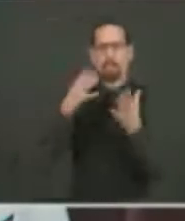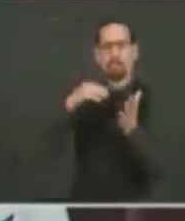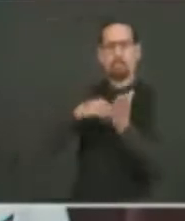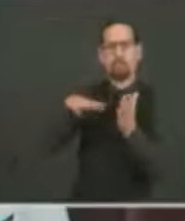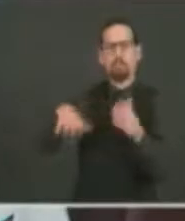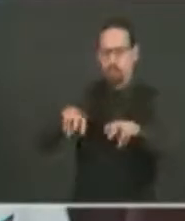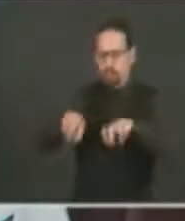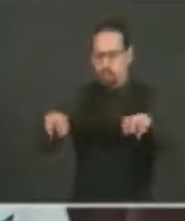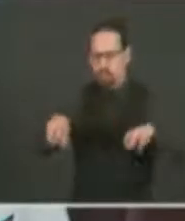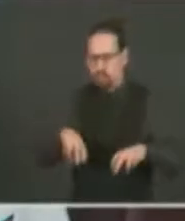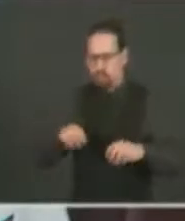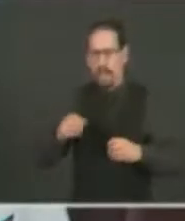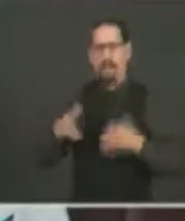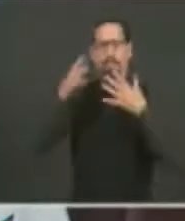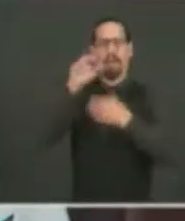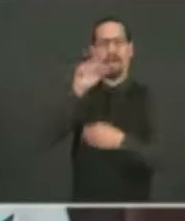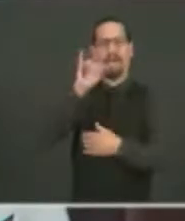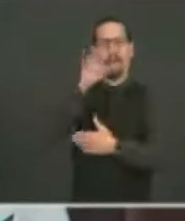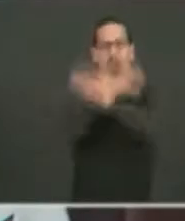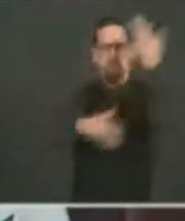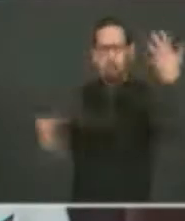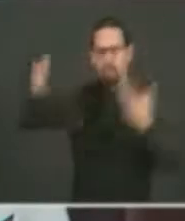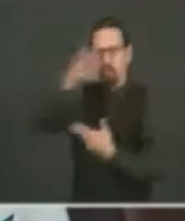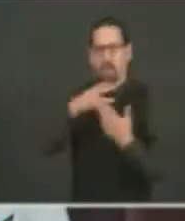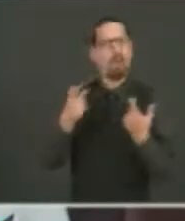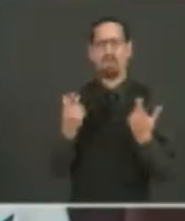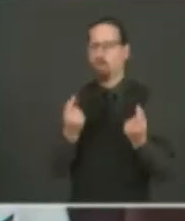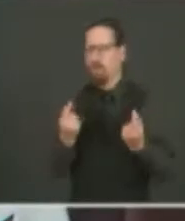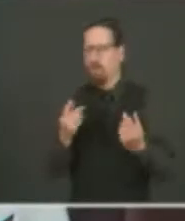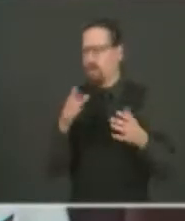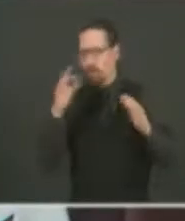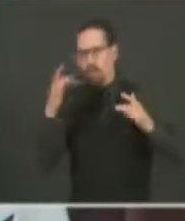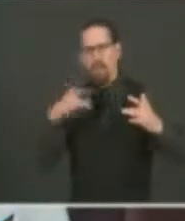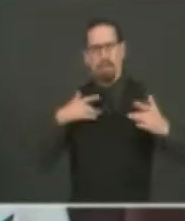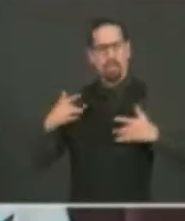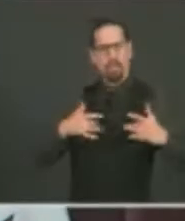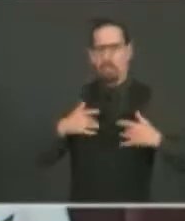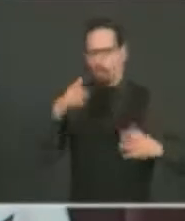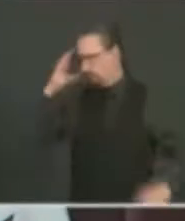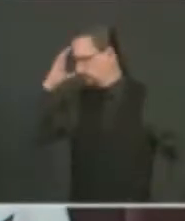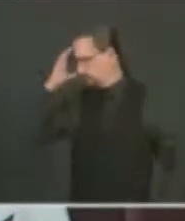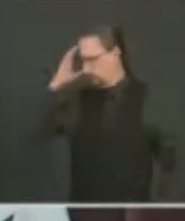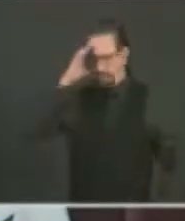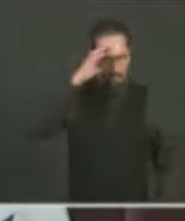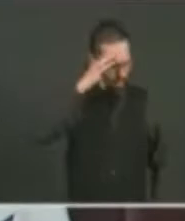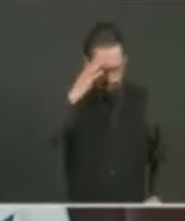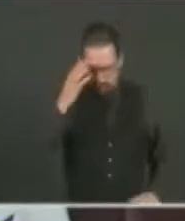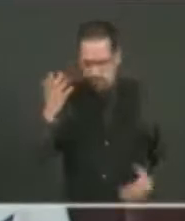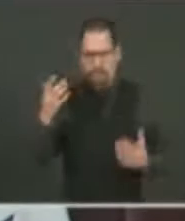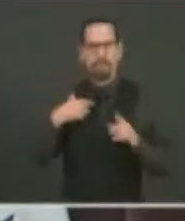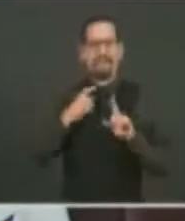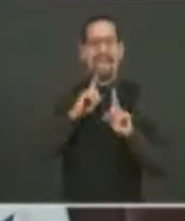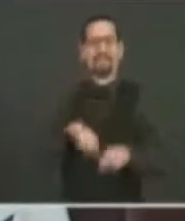tracking safe? Call them, ask them for help. They'll walk you through it. If they can't do it on the phone, they'll come out and visit with you. But we